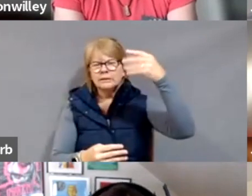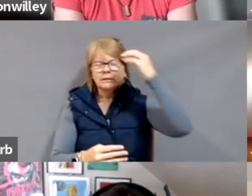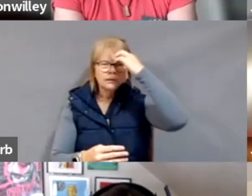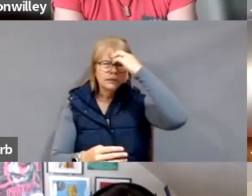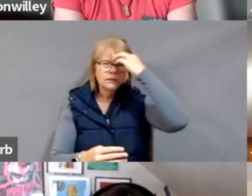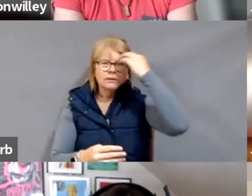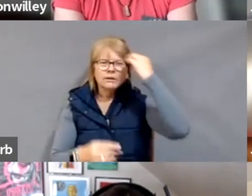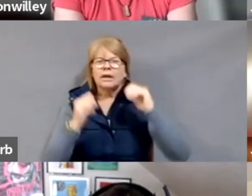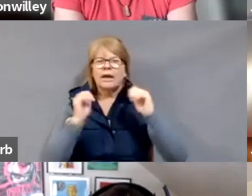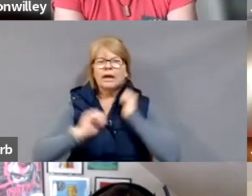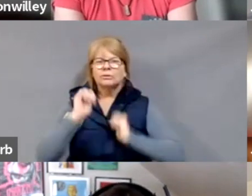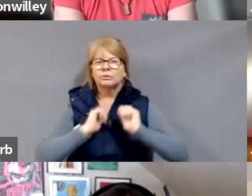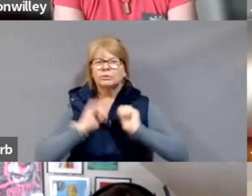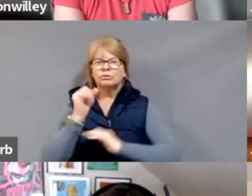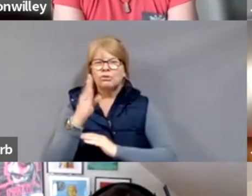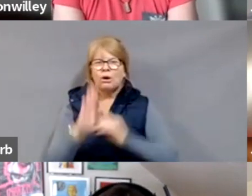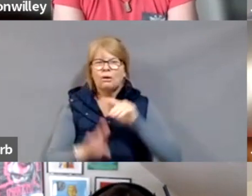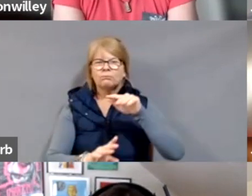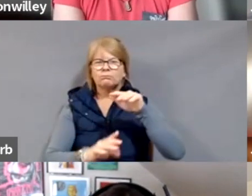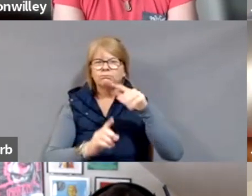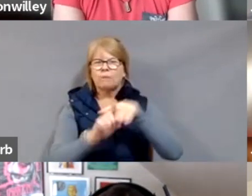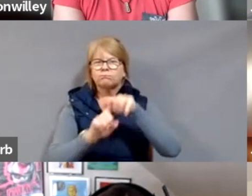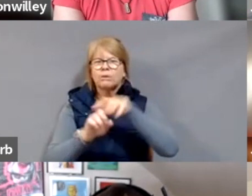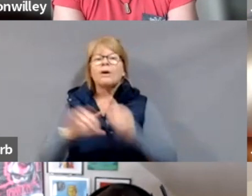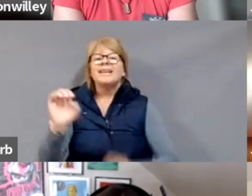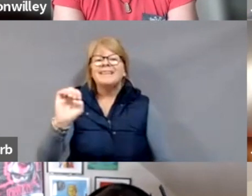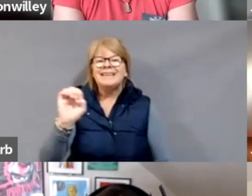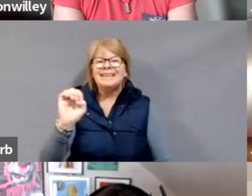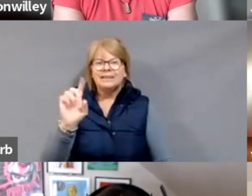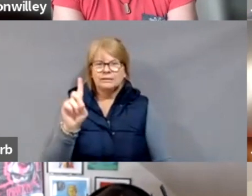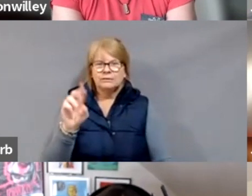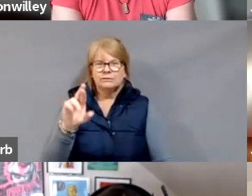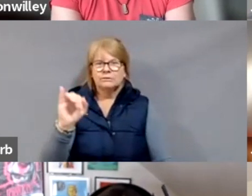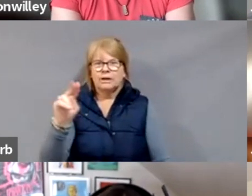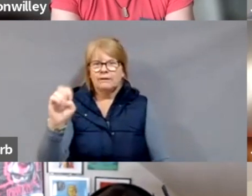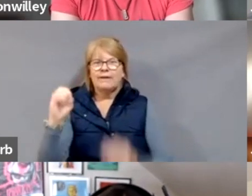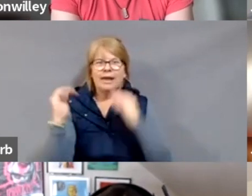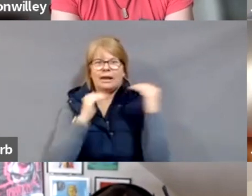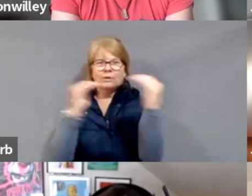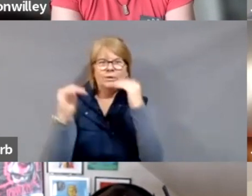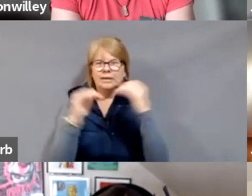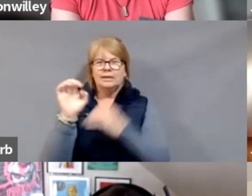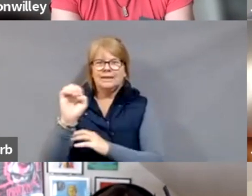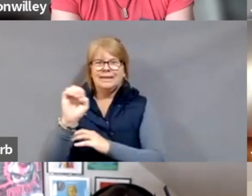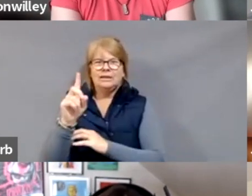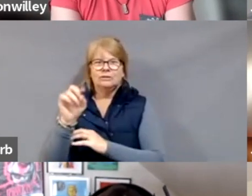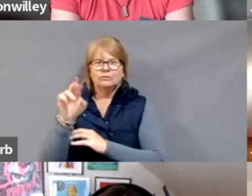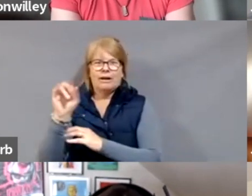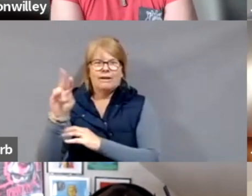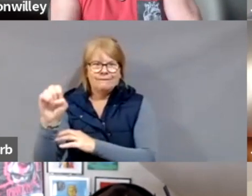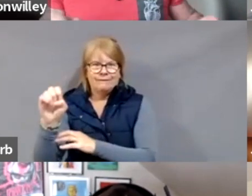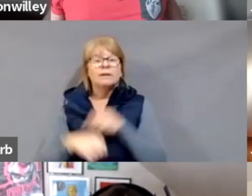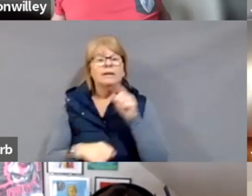actor jobs come up? Leon and the E-Drive. That's the Equity E-Drive. Yes, it's the E-Drive. If